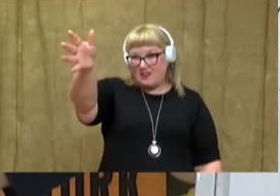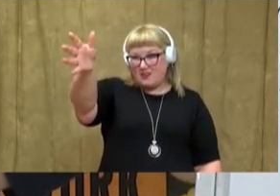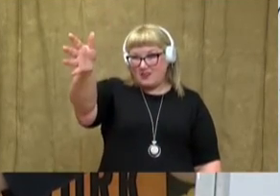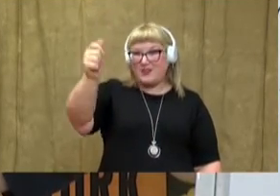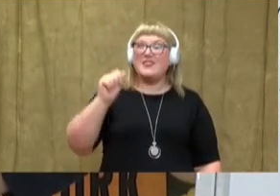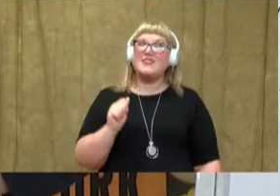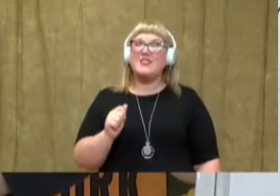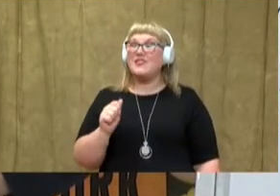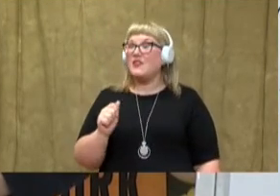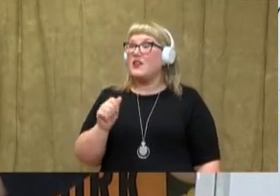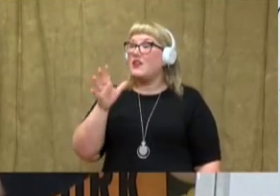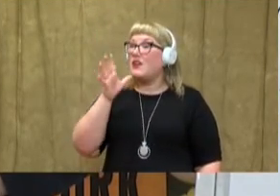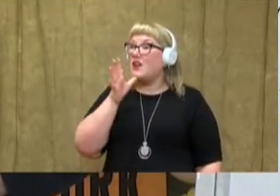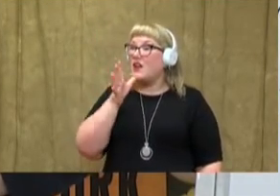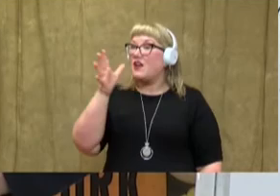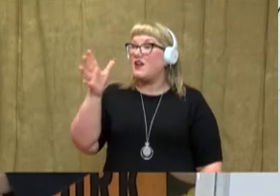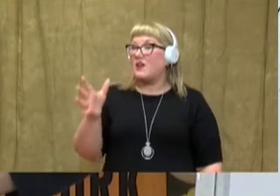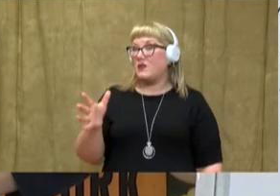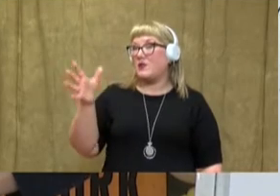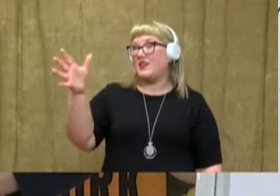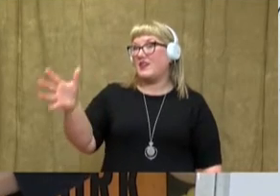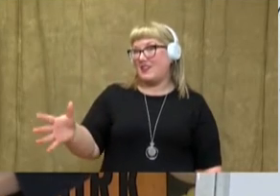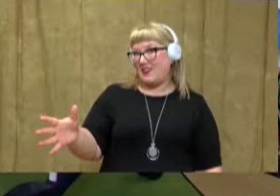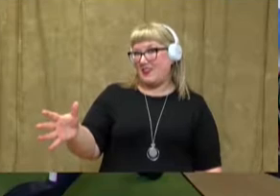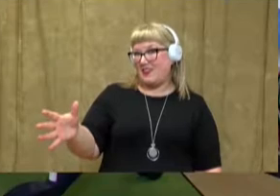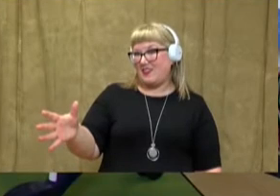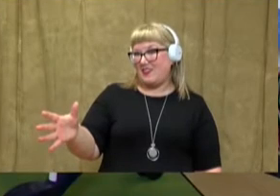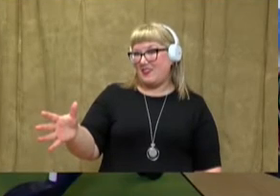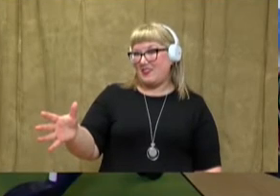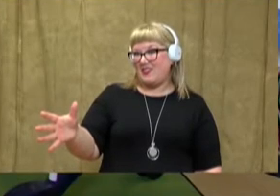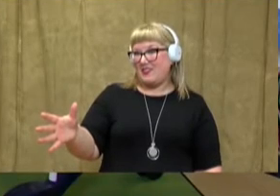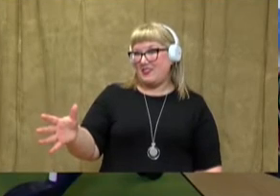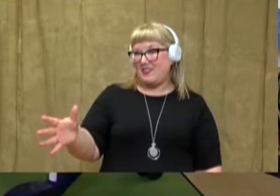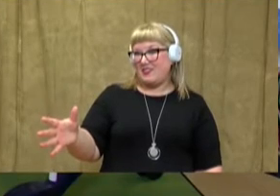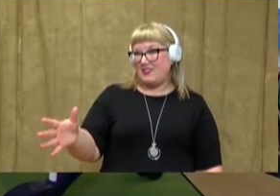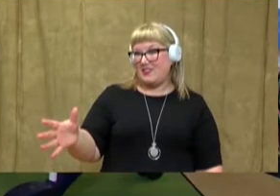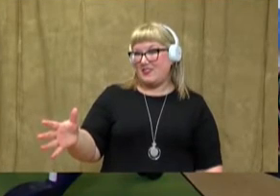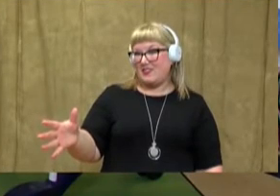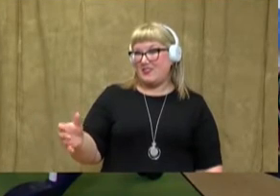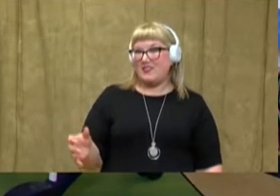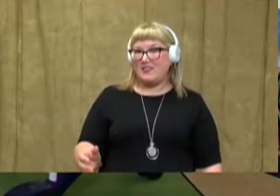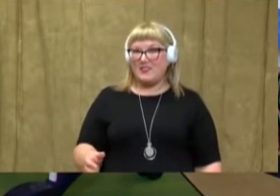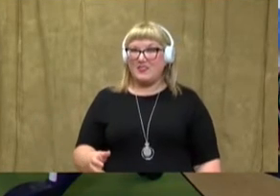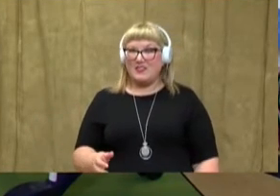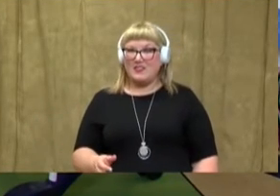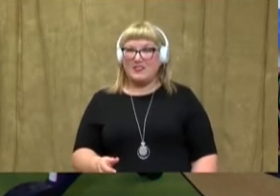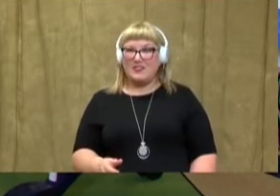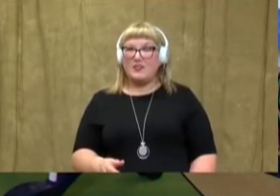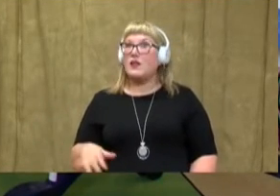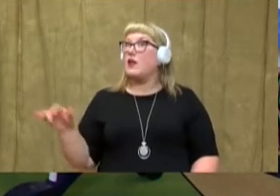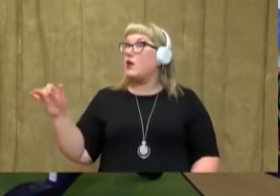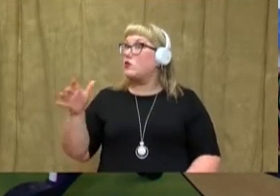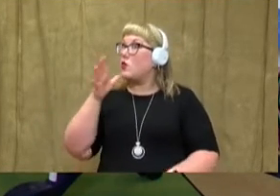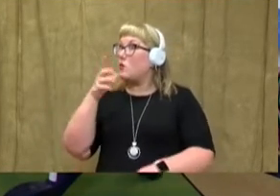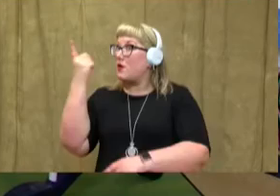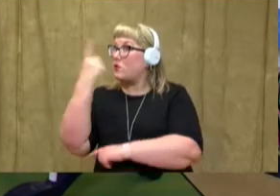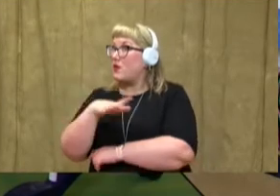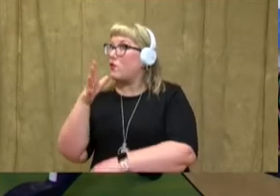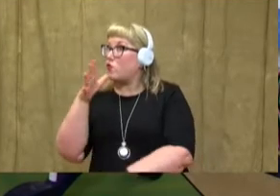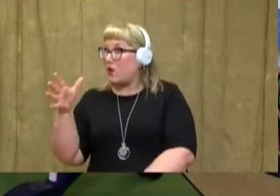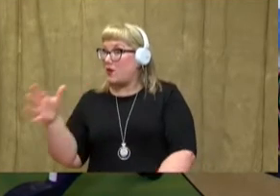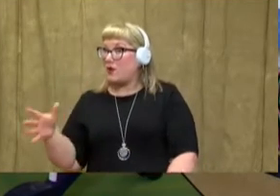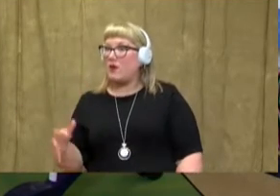Abuelo. And grandma? Abuela. So she's also a mother's yes, day. Yes, you can't forget exactly. Abuela.